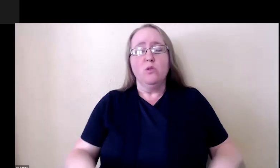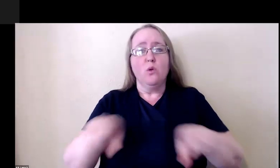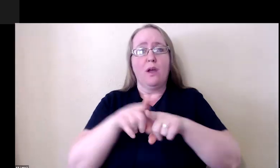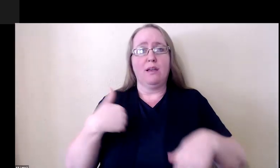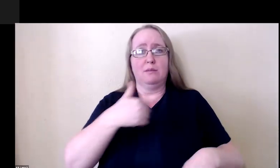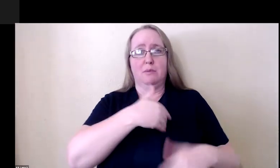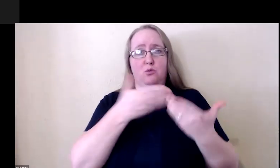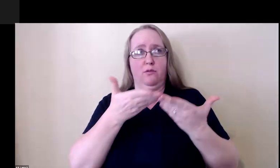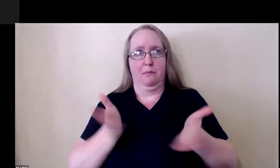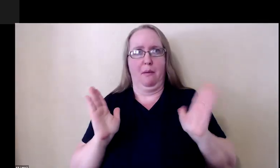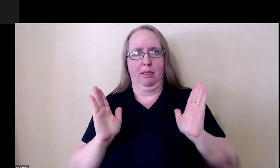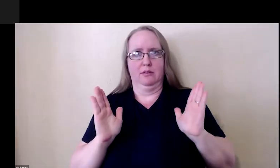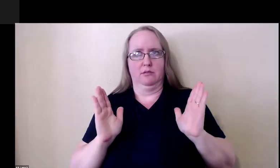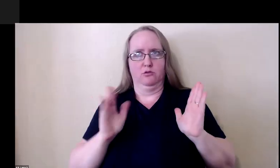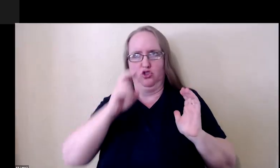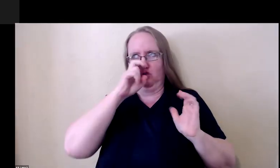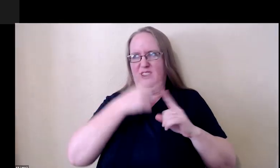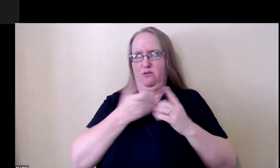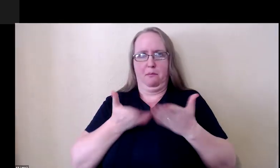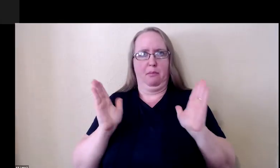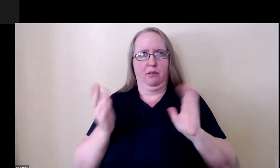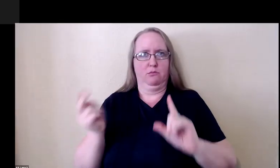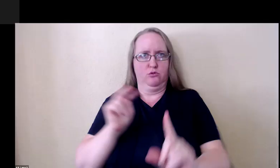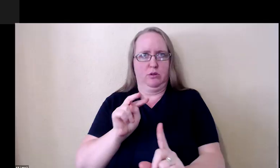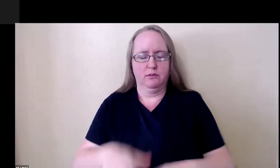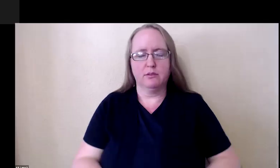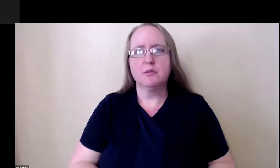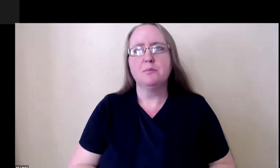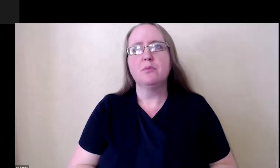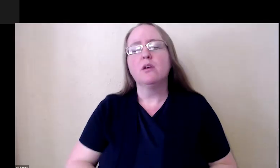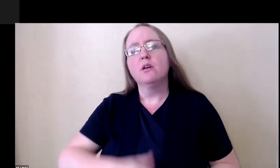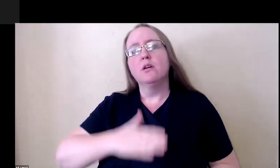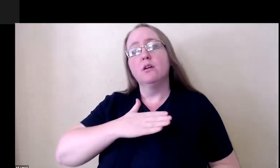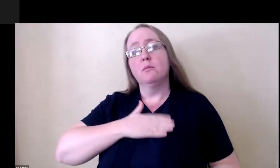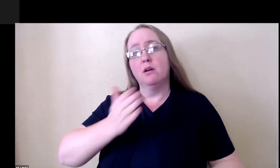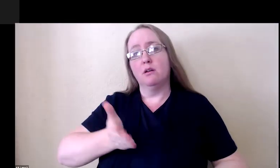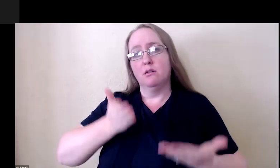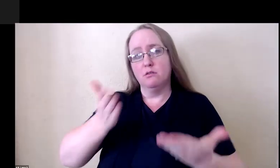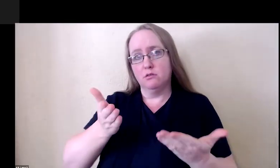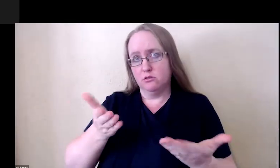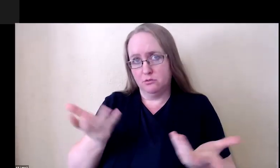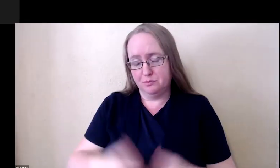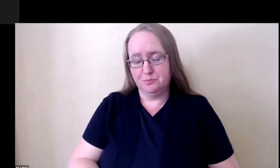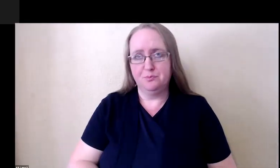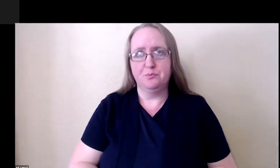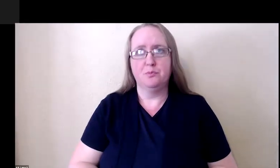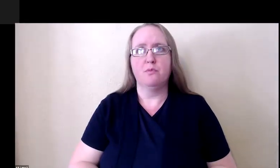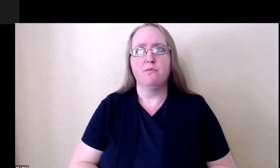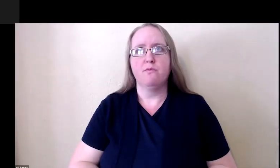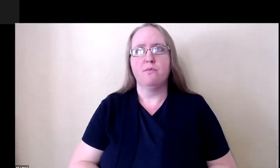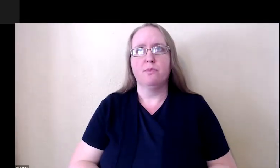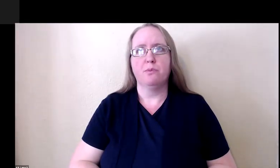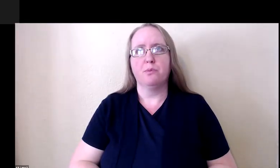public, okay, this is strictly from a public perspective, my suggestion would be to fully